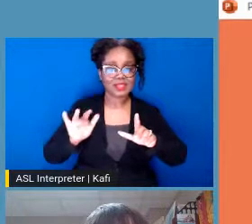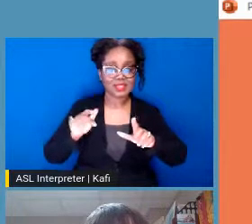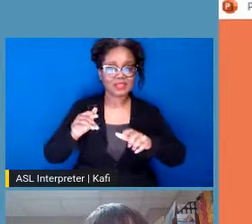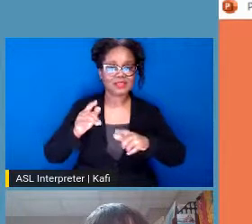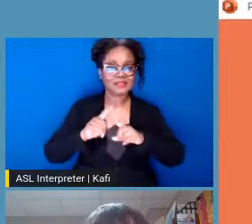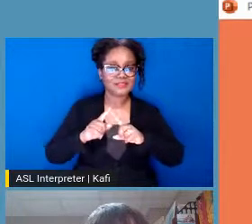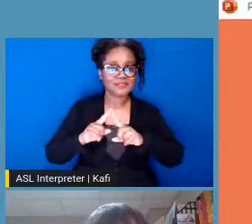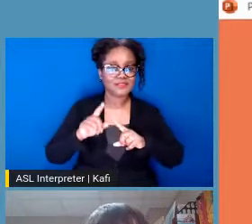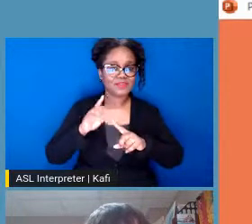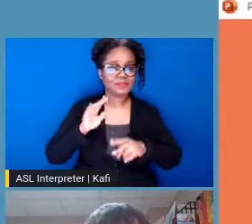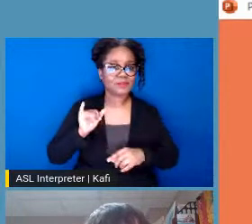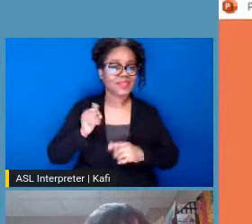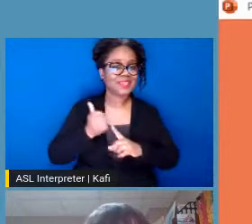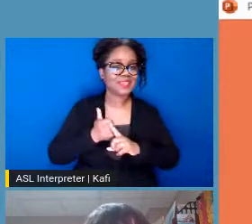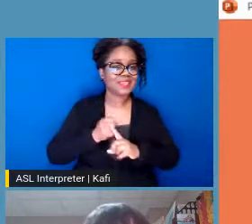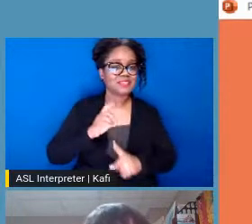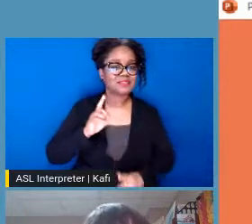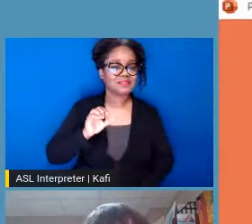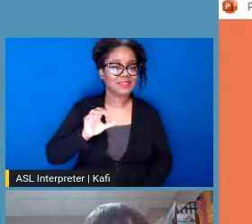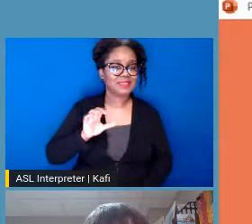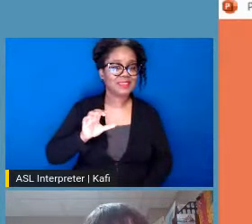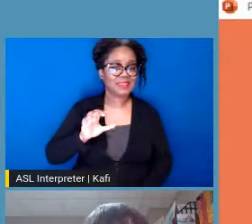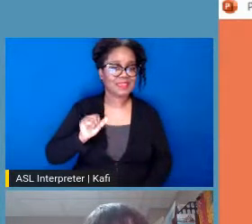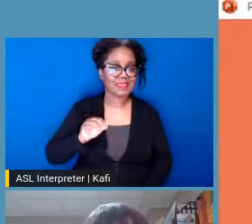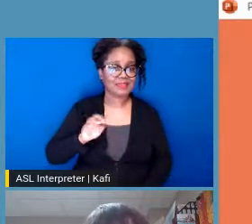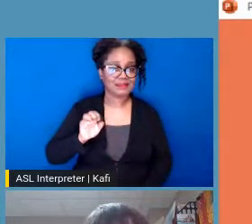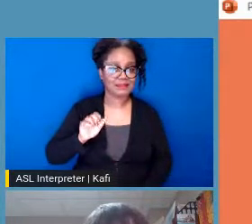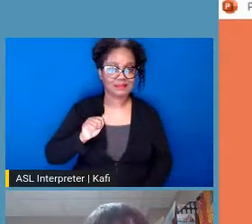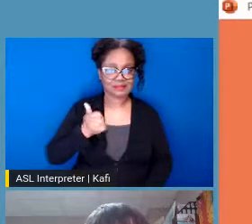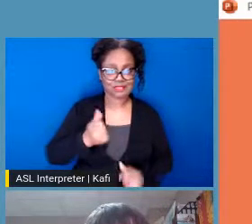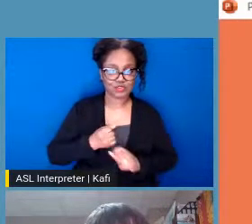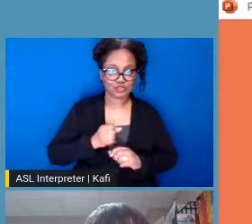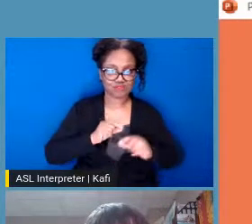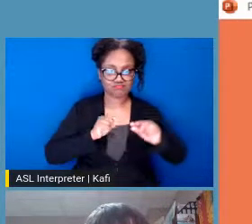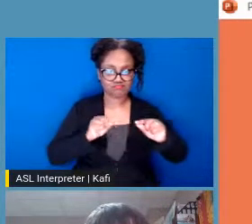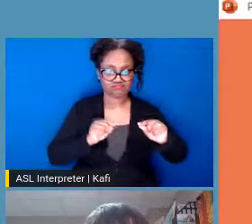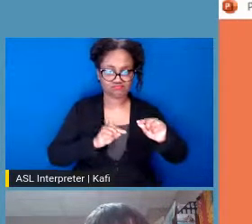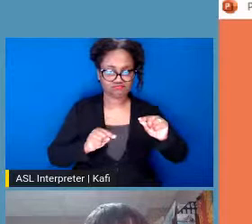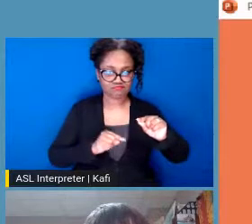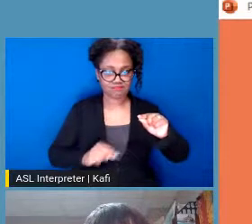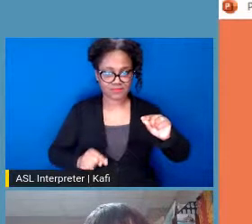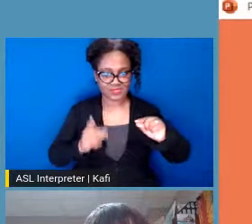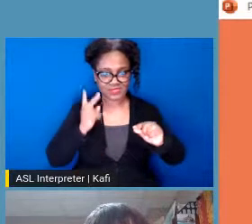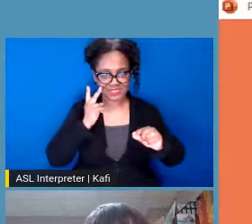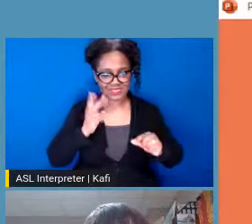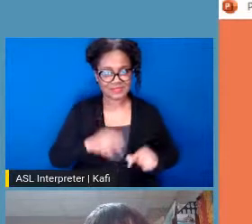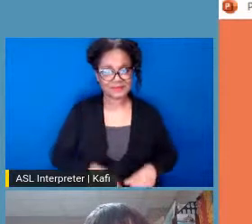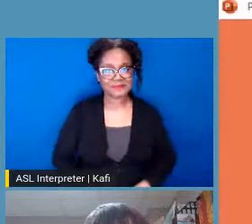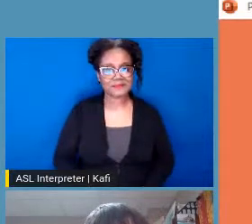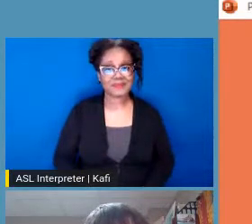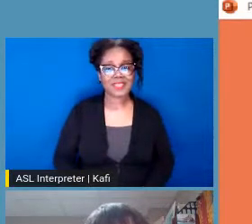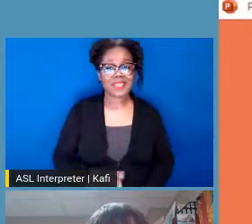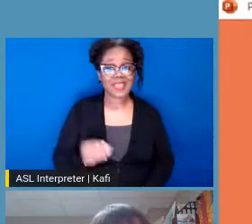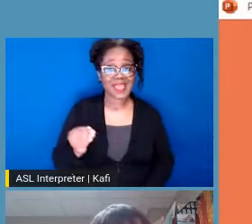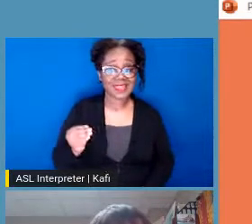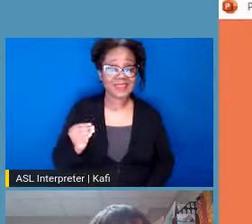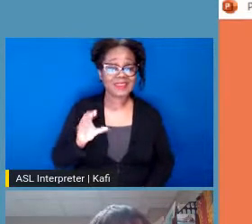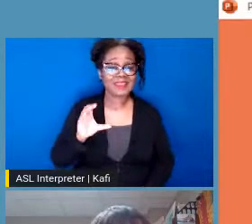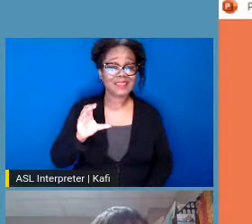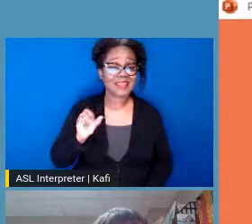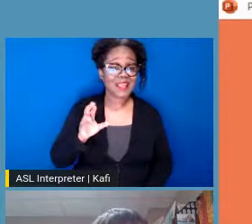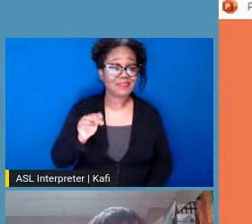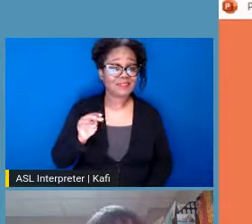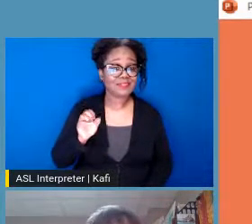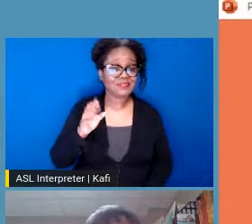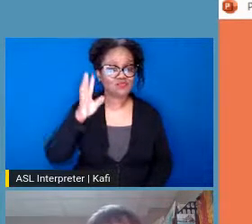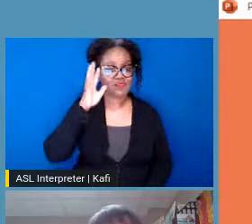that looks like the image on the right. So Carolyne created object cards for each of the 50 works